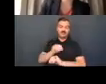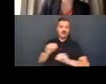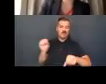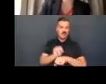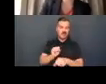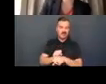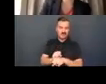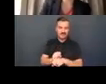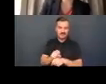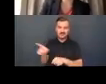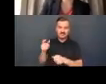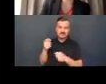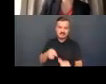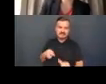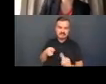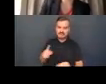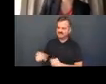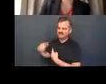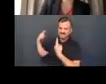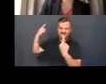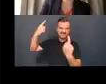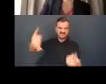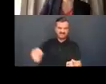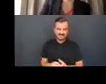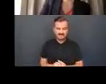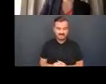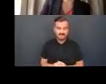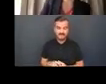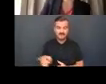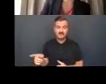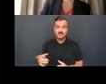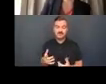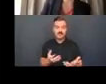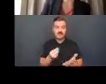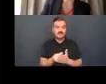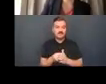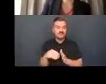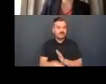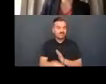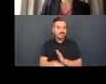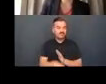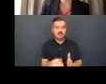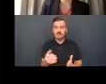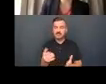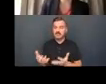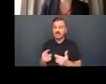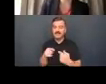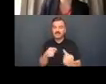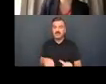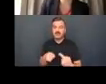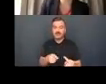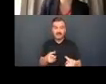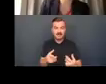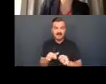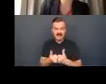struggled with since she was a teenager. She was devastated financially and struggling with the larger meaning she made